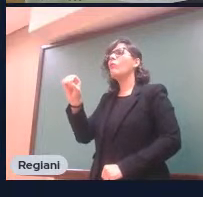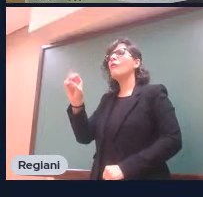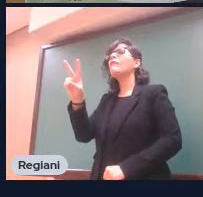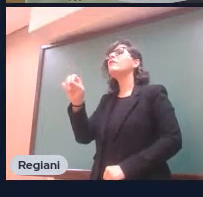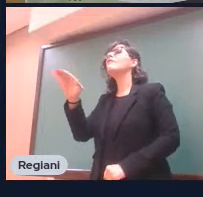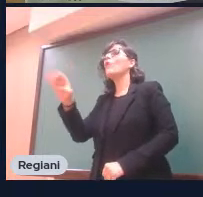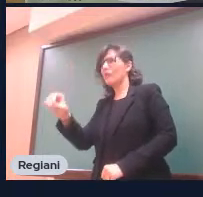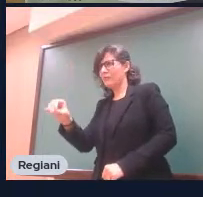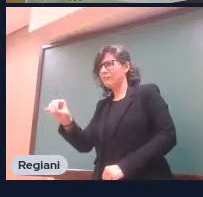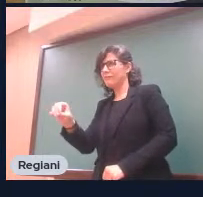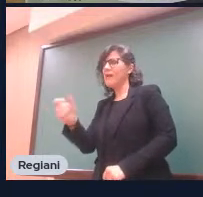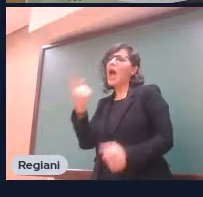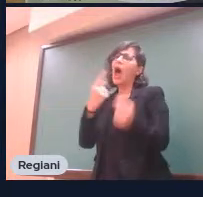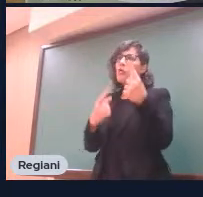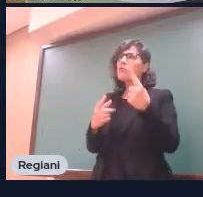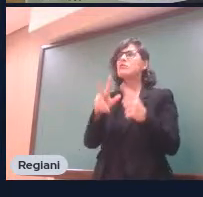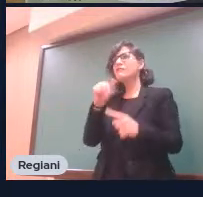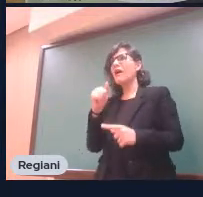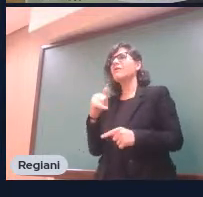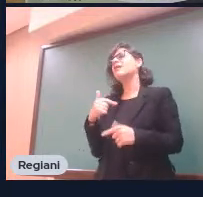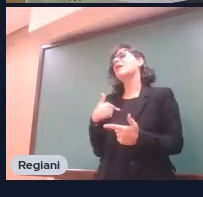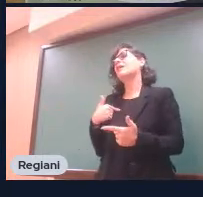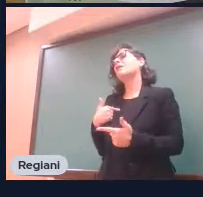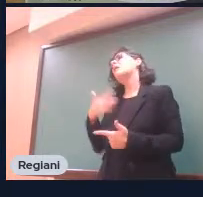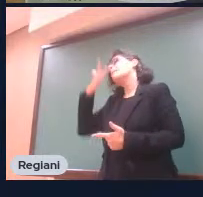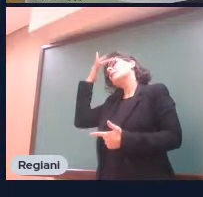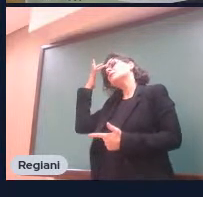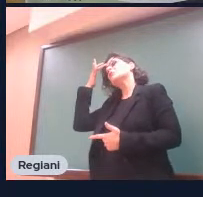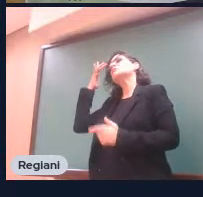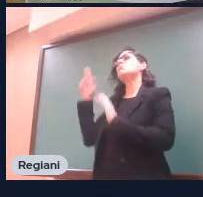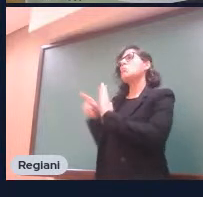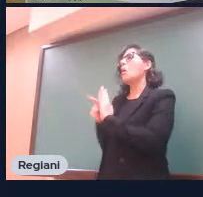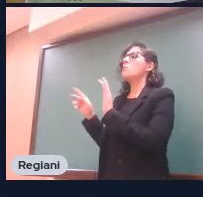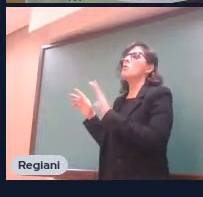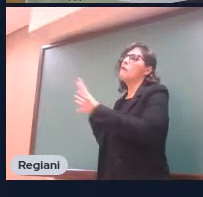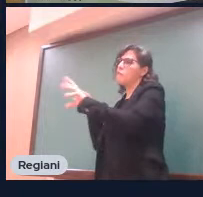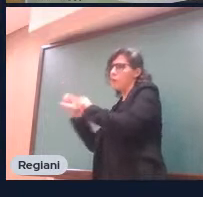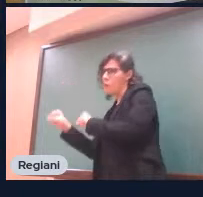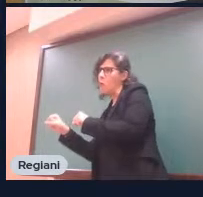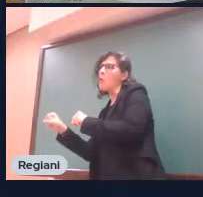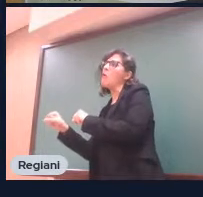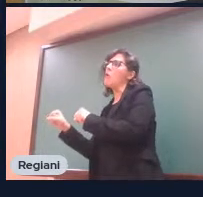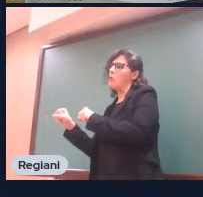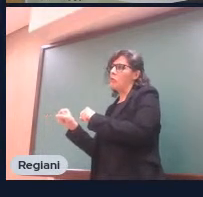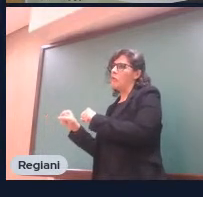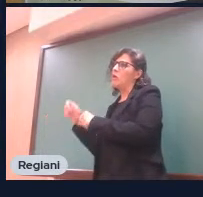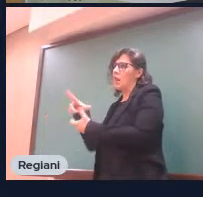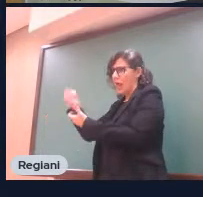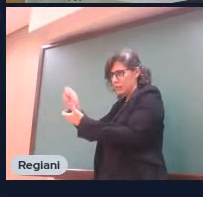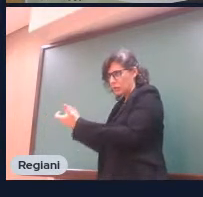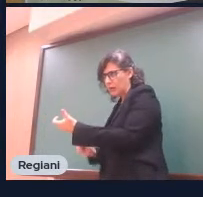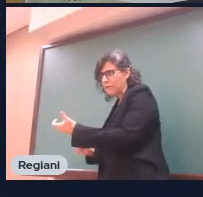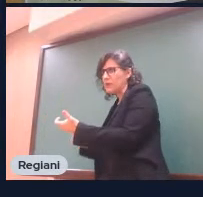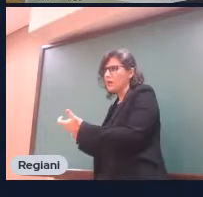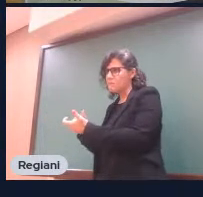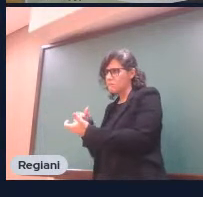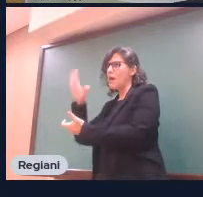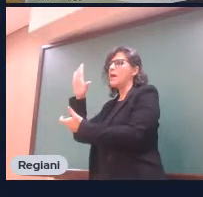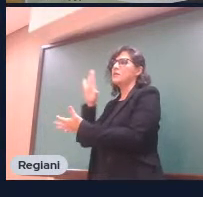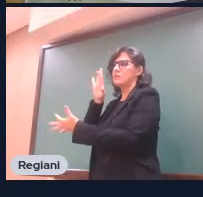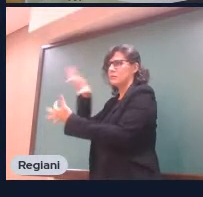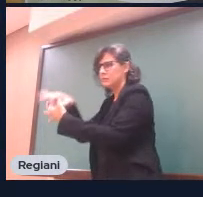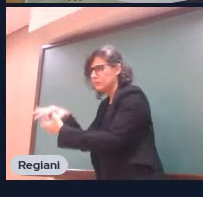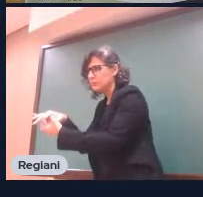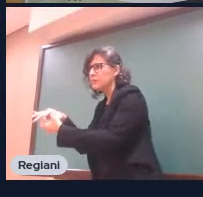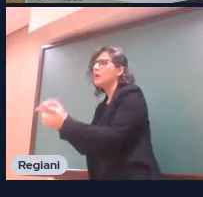language graduates, future ones will be computer scientists. Here is a summary. So we go from the past,